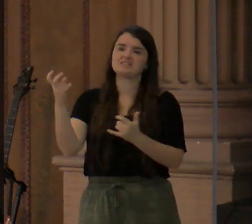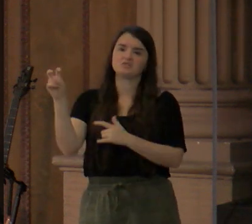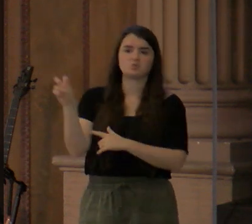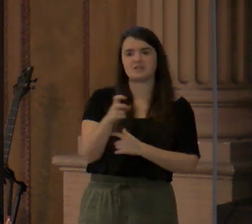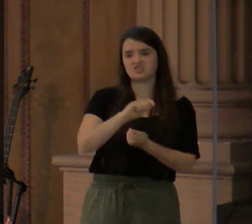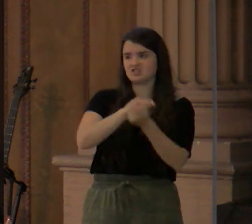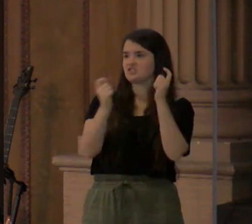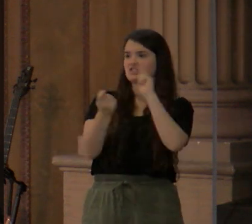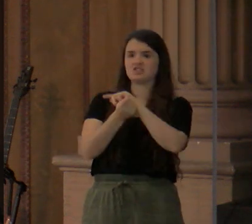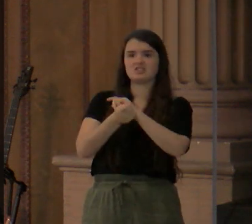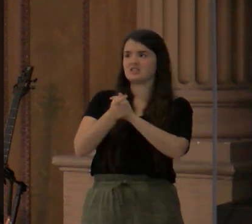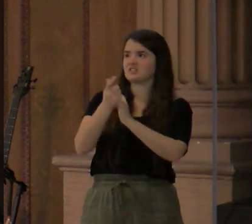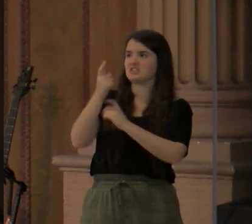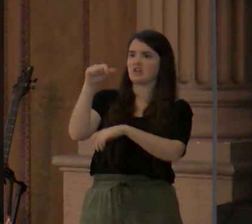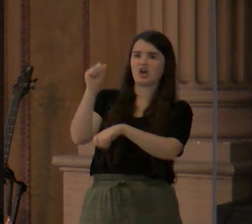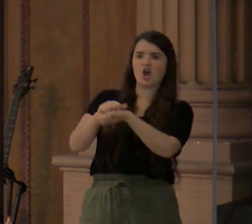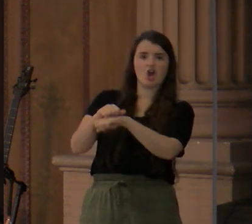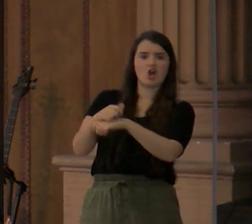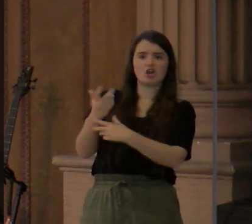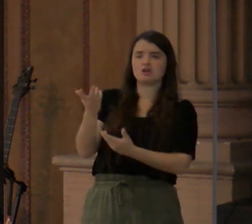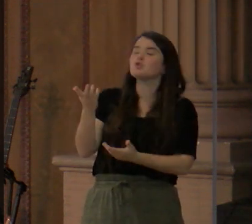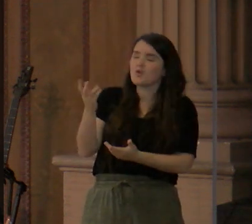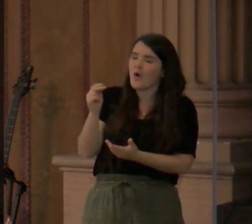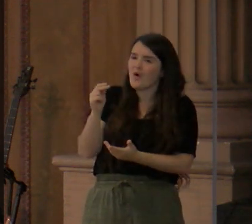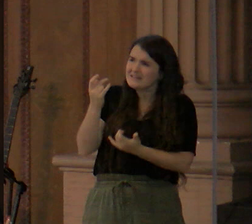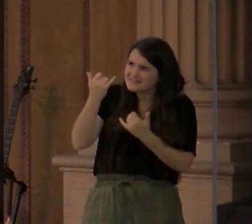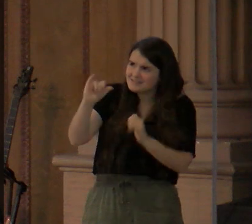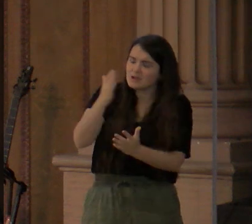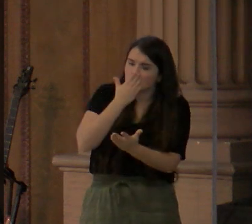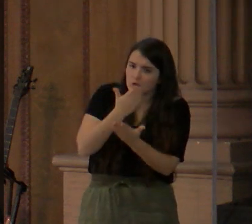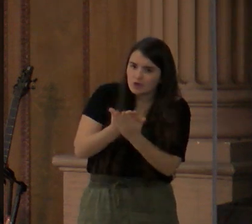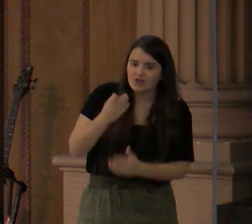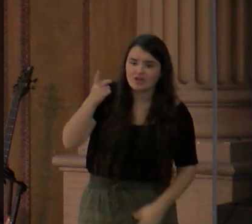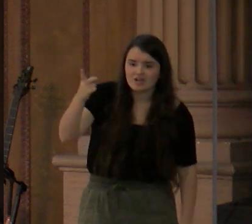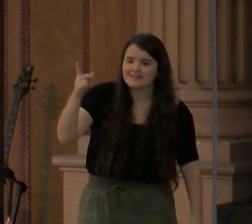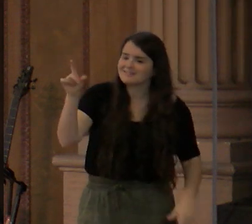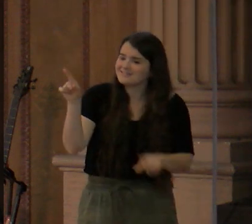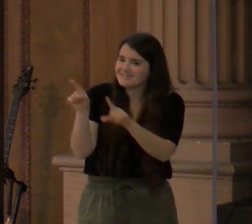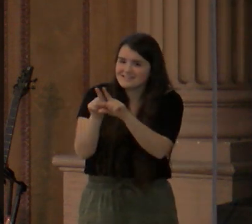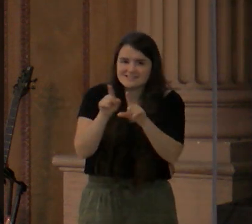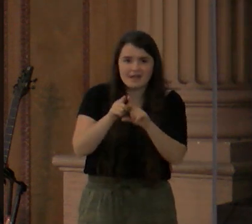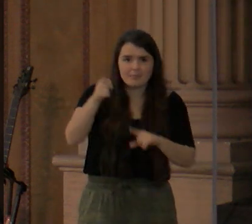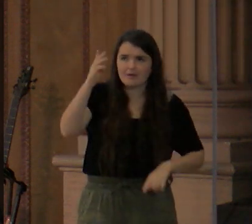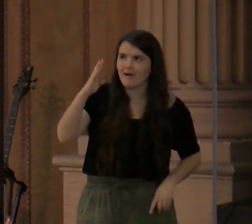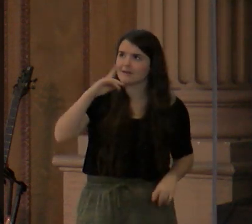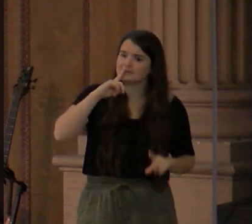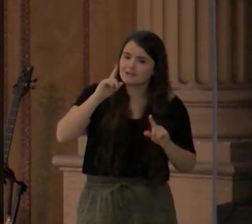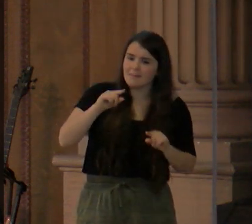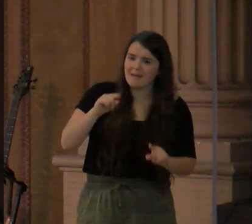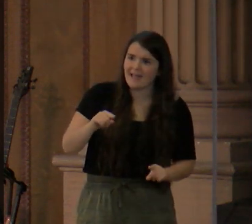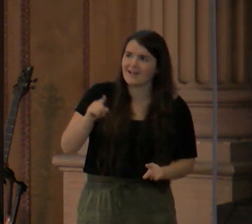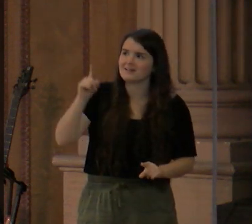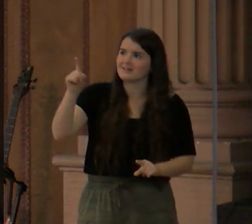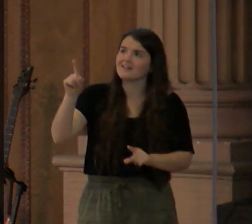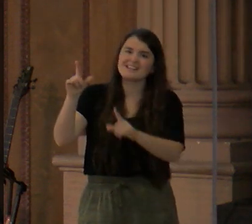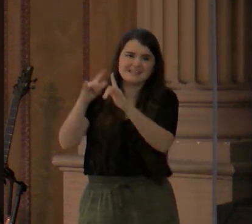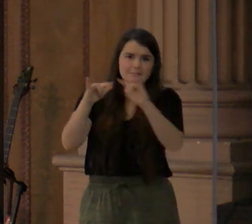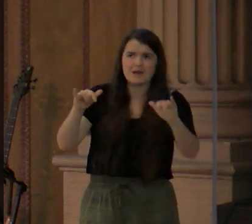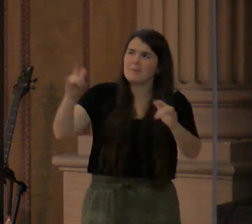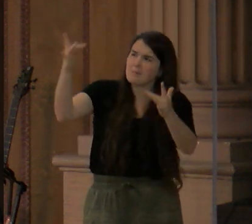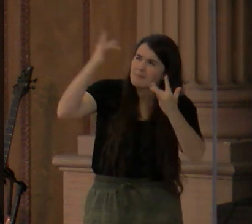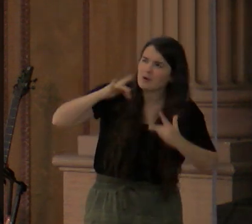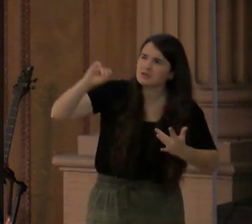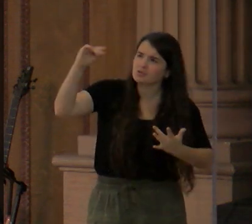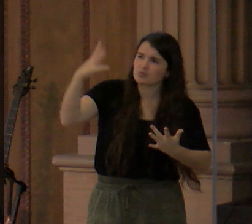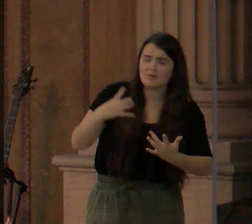are good as well. The God who sent his son to die for us is the same God who commands us. And so we can believe just as his